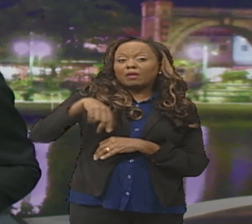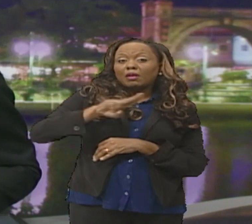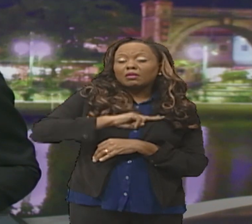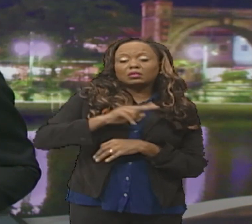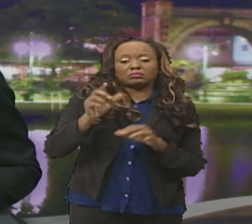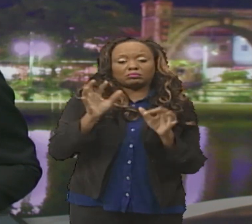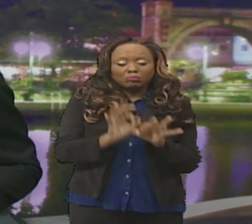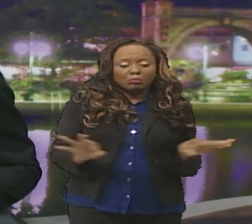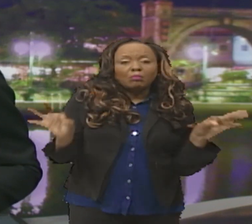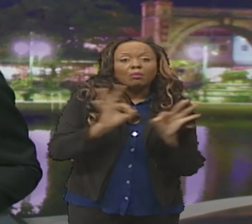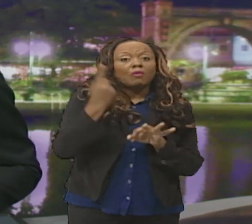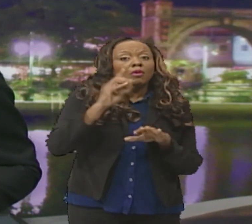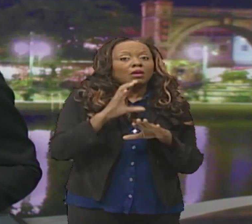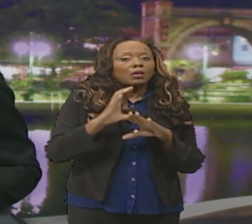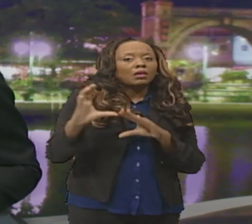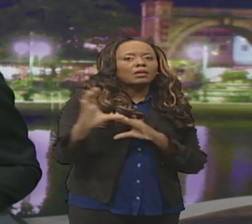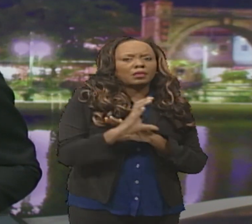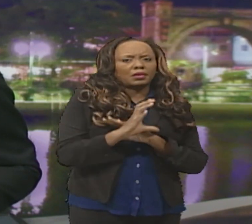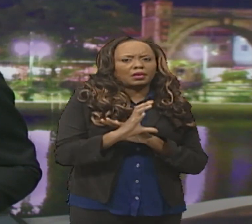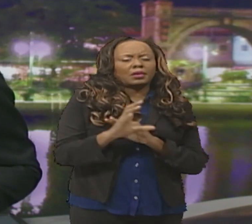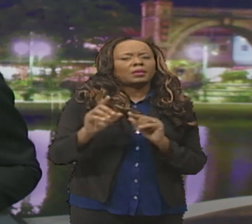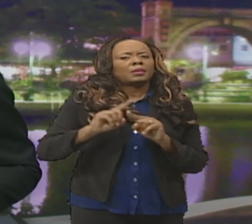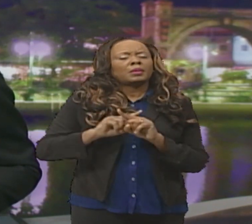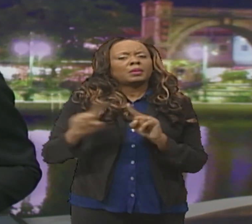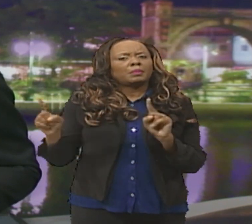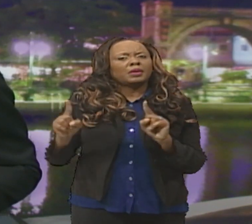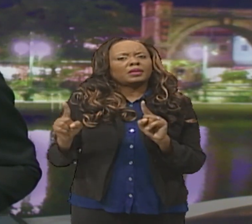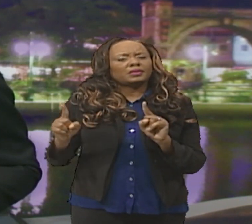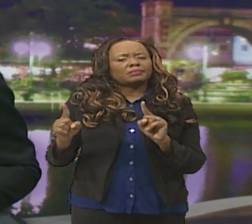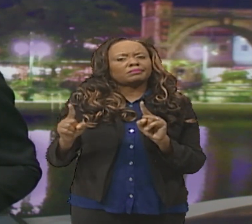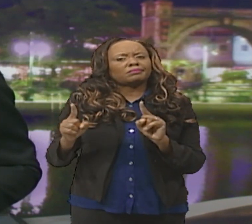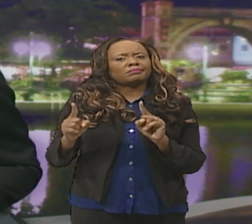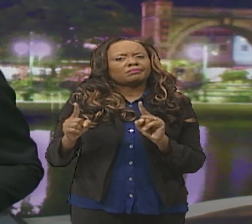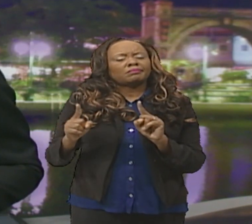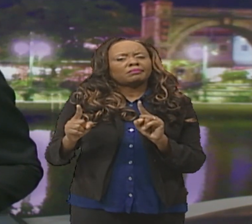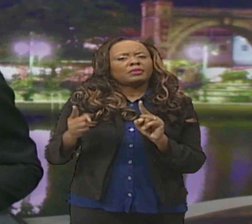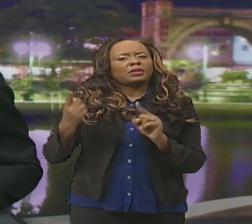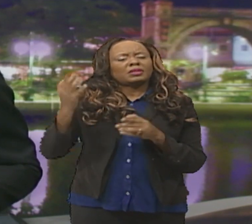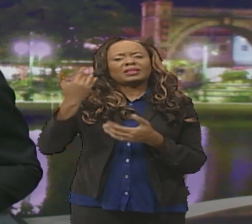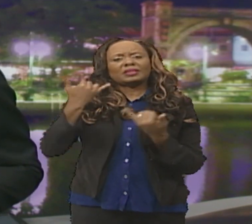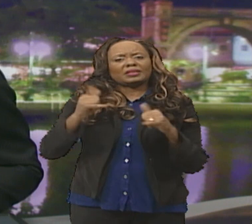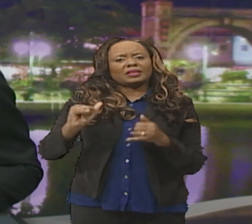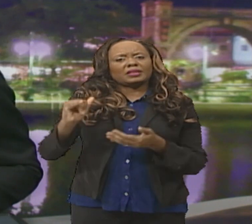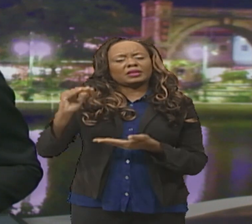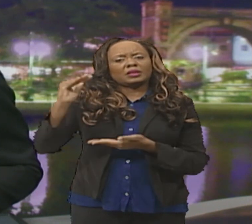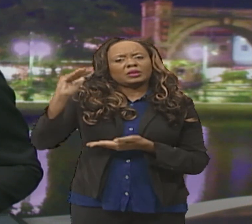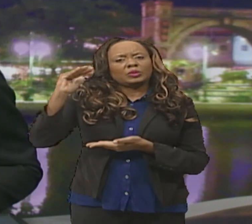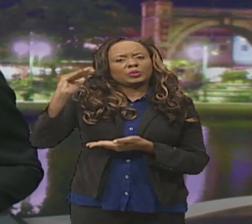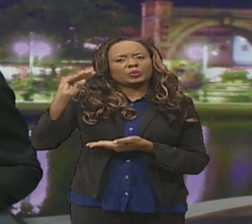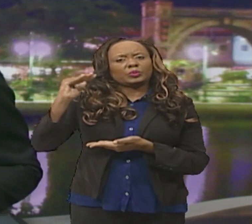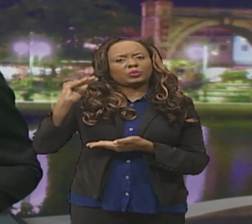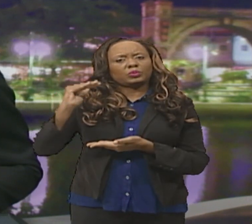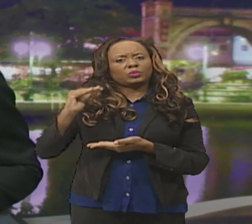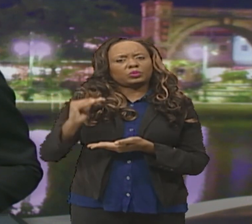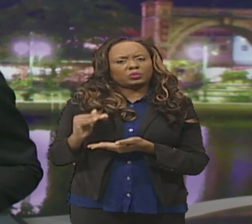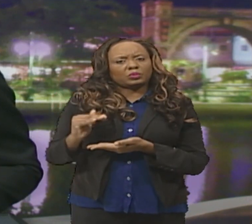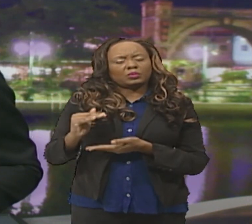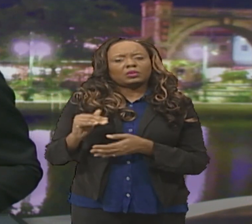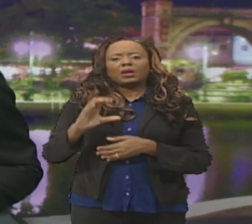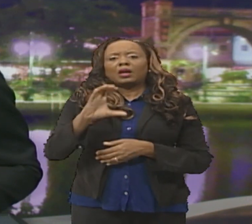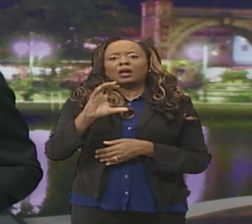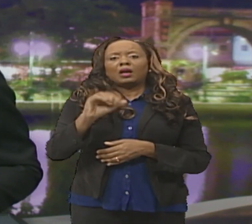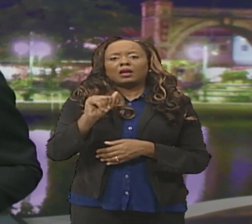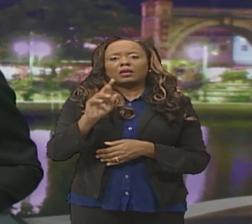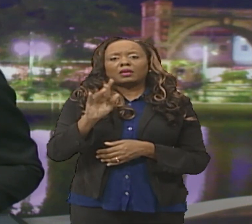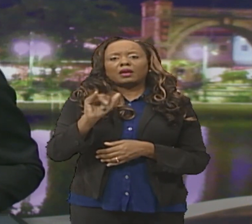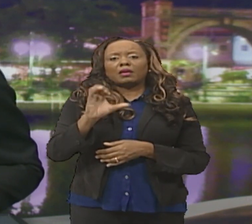regional economy, over the past several decades, the sector has declined. This observation from CARICOM Secretary General Ambassador